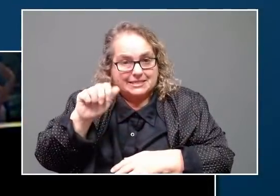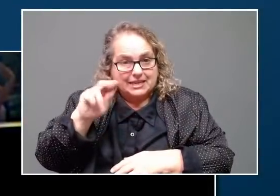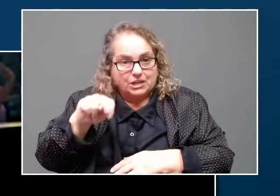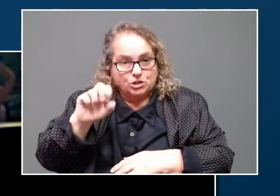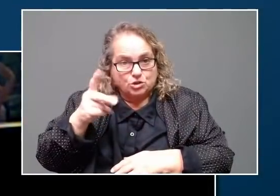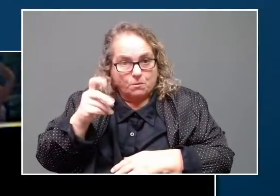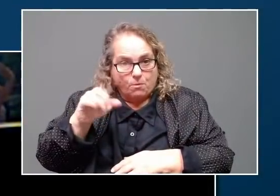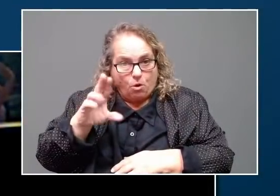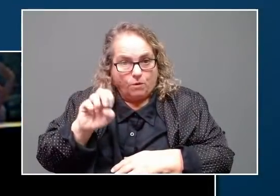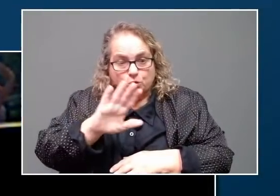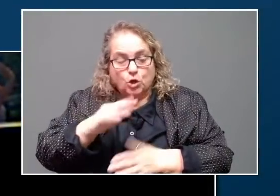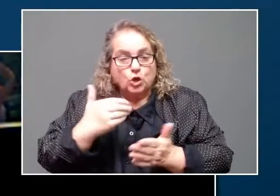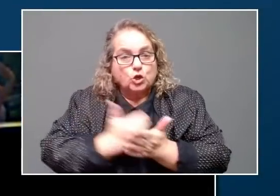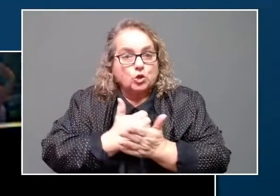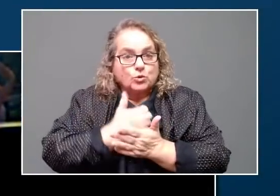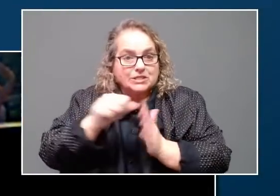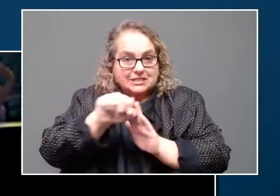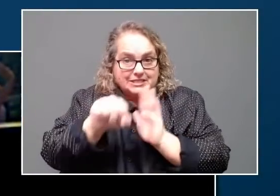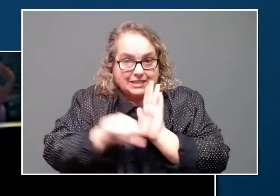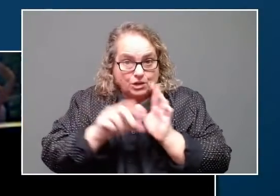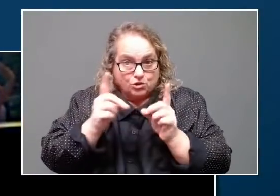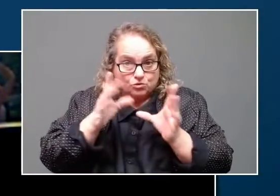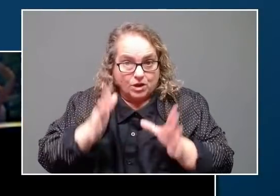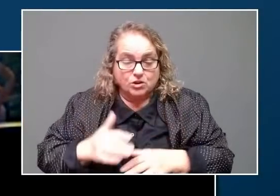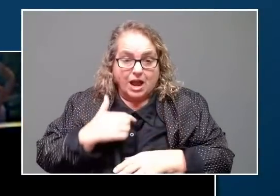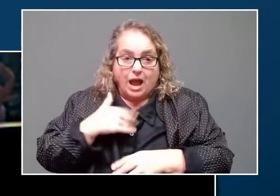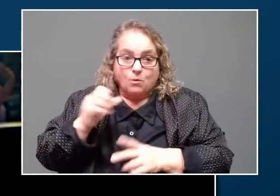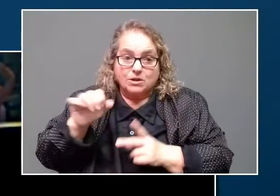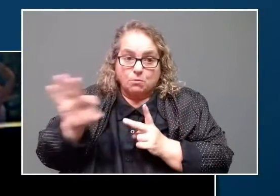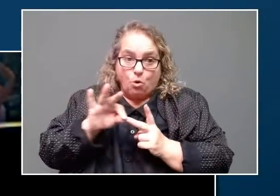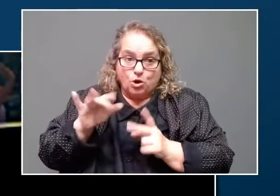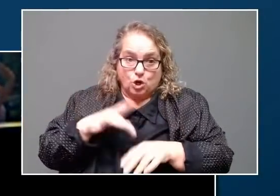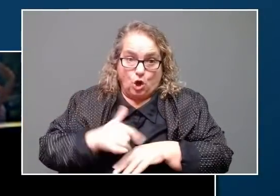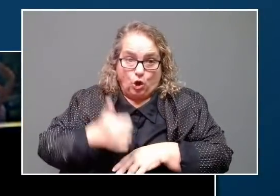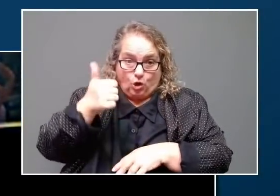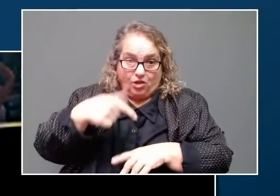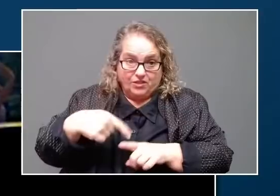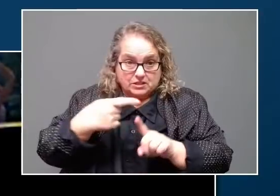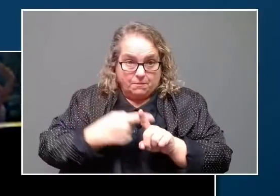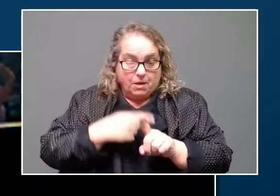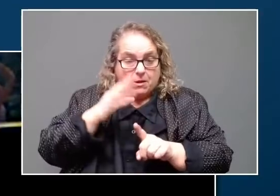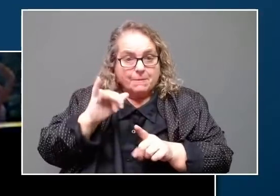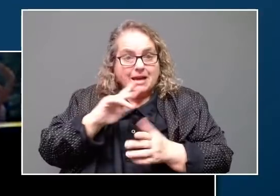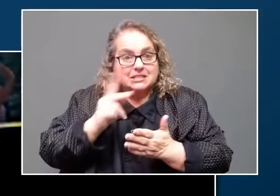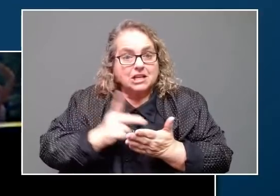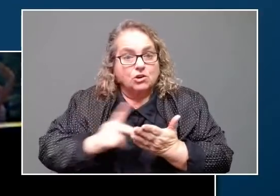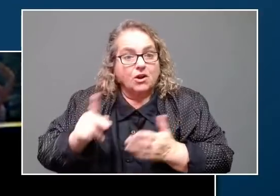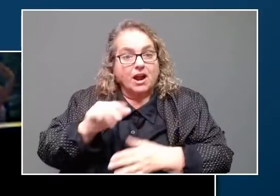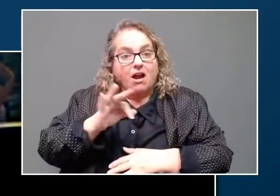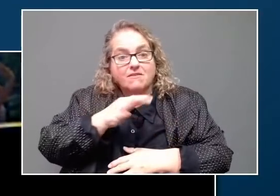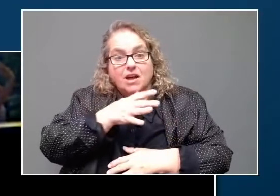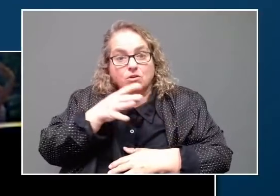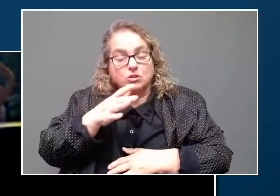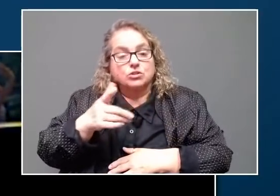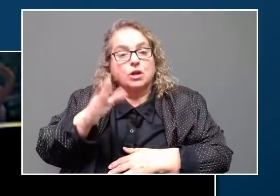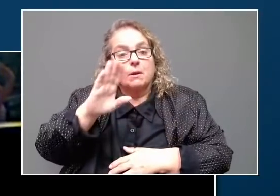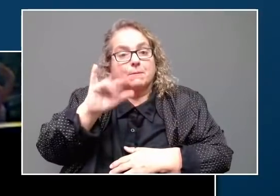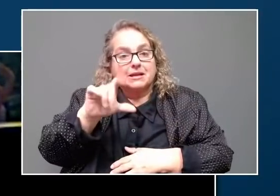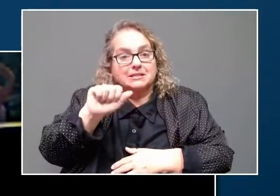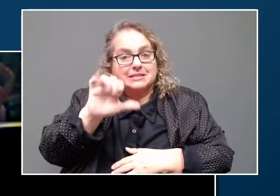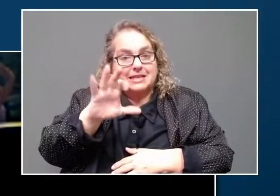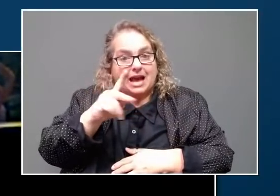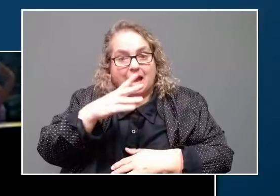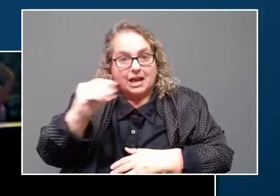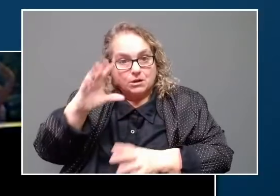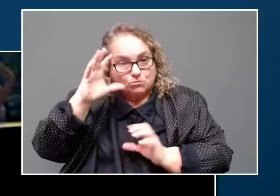Service Agency in Kentucky. I was appointed earlier this month by Secretary of Agriculture Vilsack and President Biden. I spent 6 years